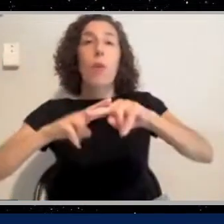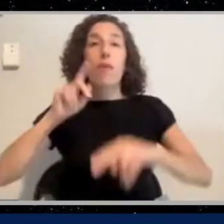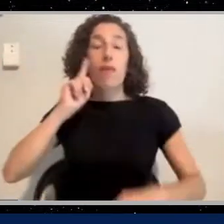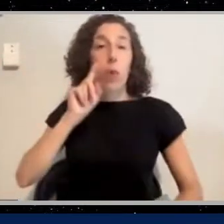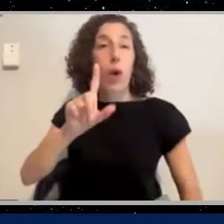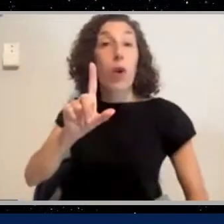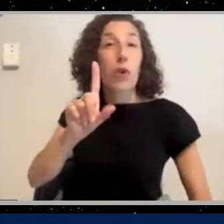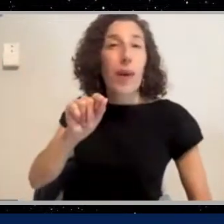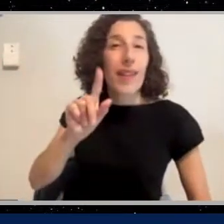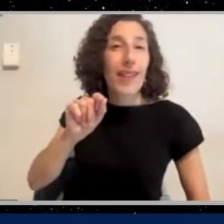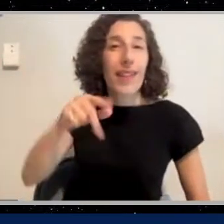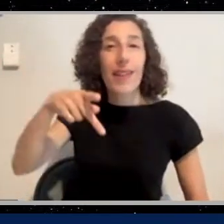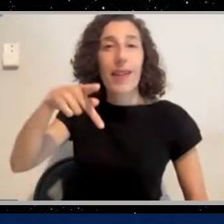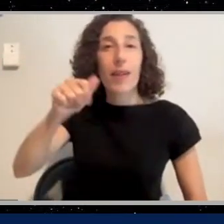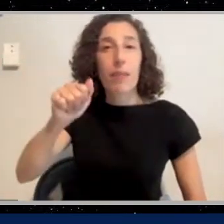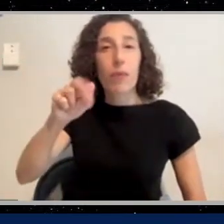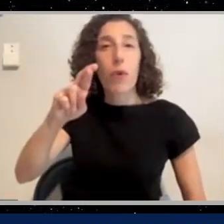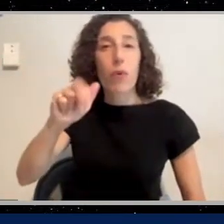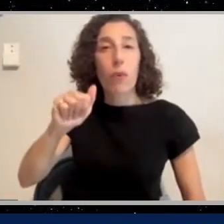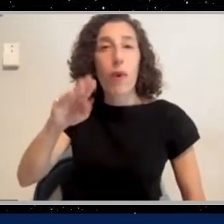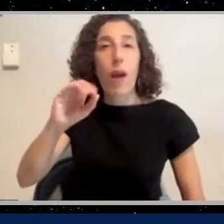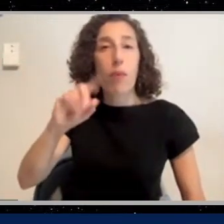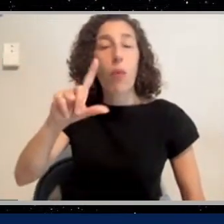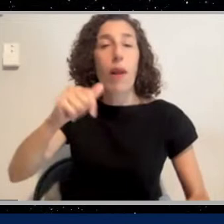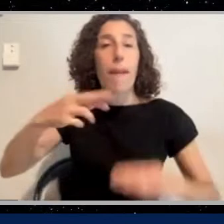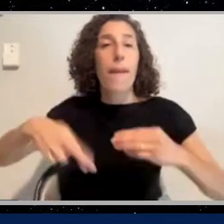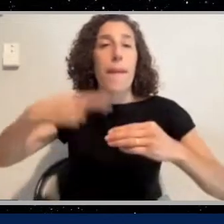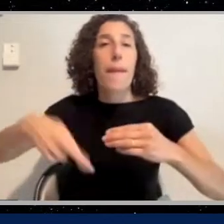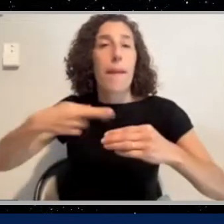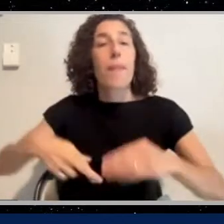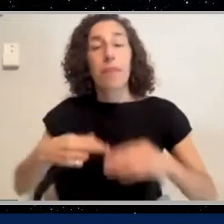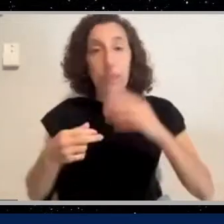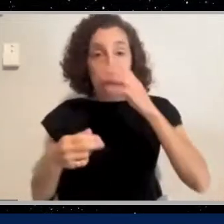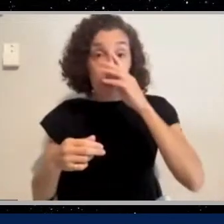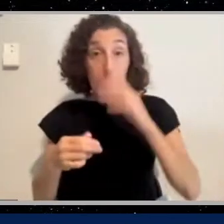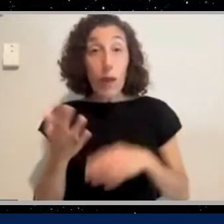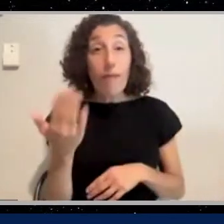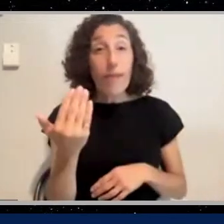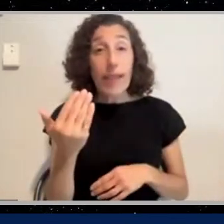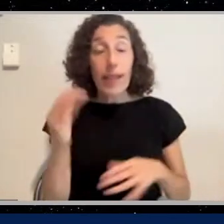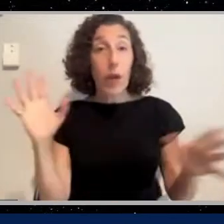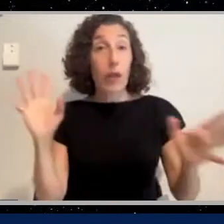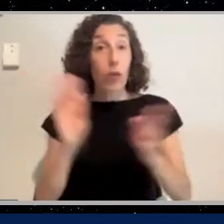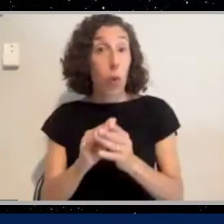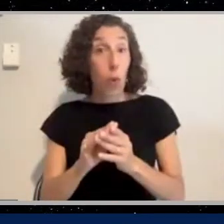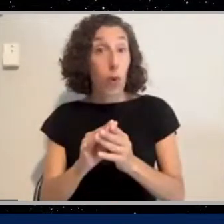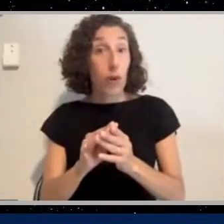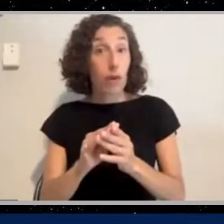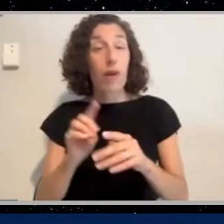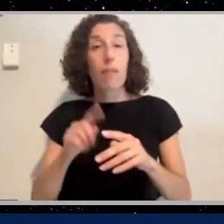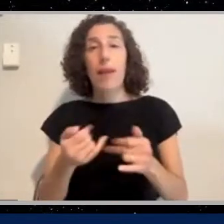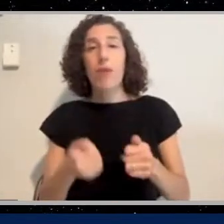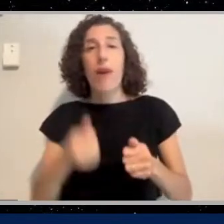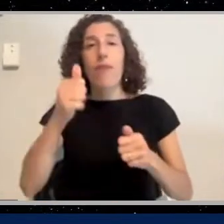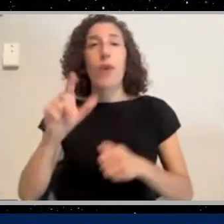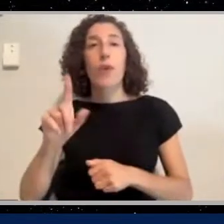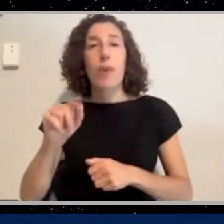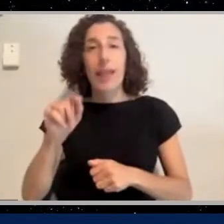of parabolas that you do, I believe that's why it became the vomit comet, because